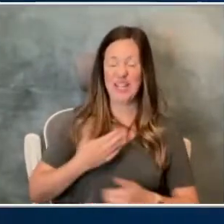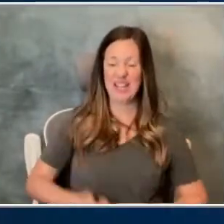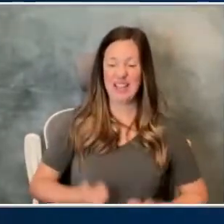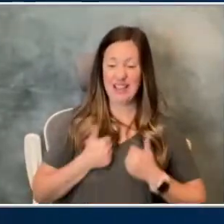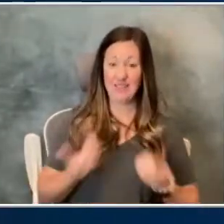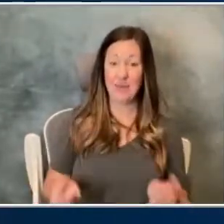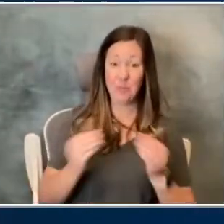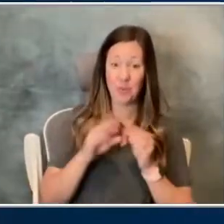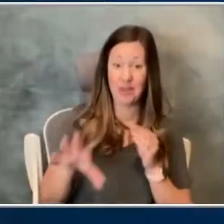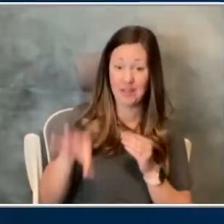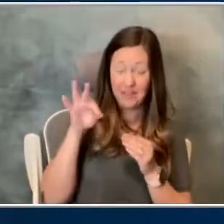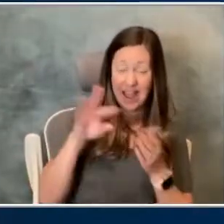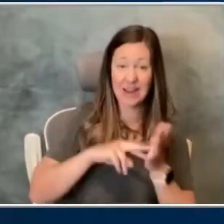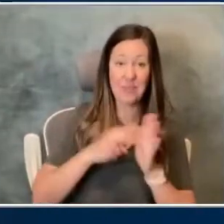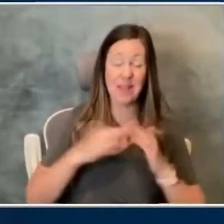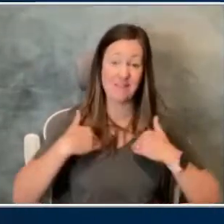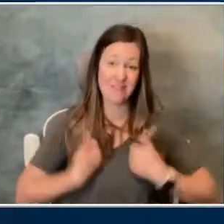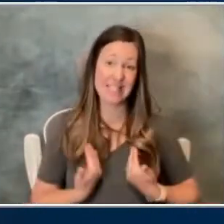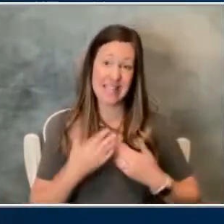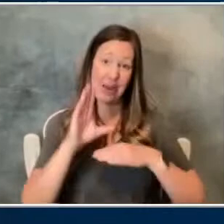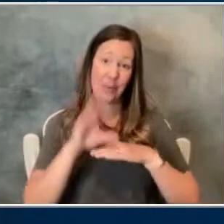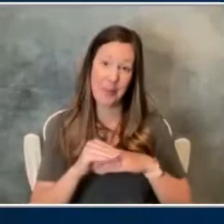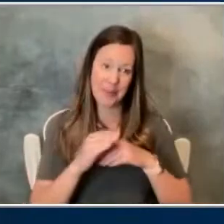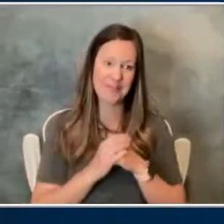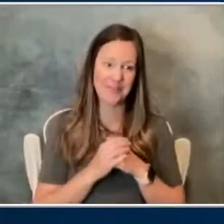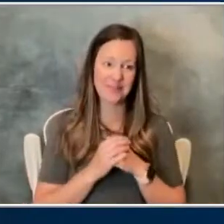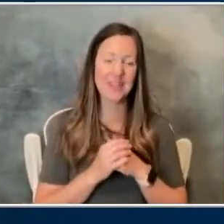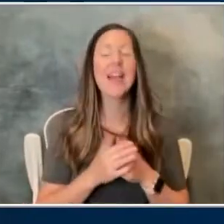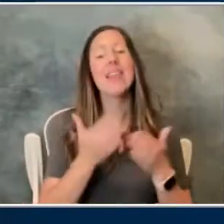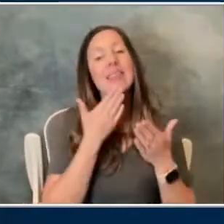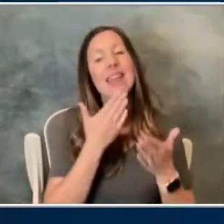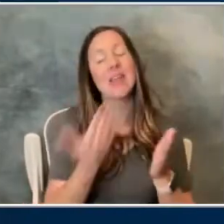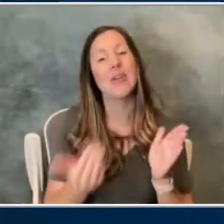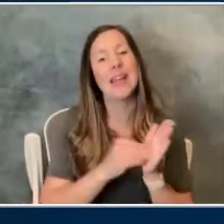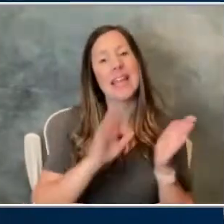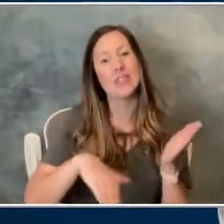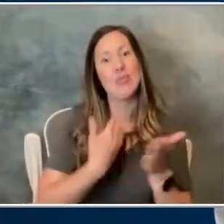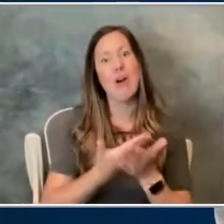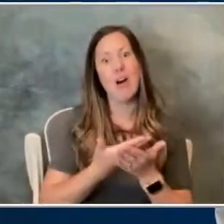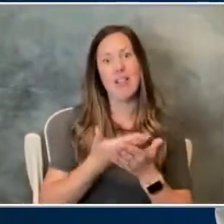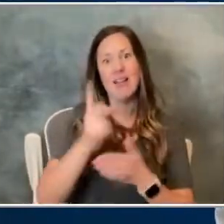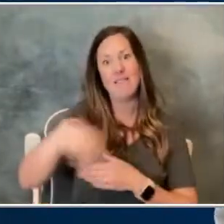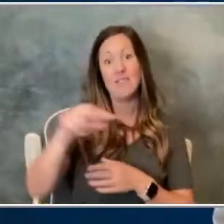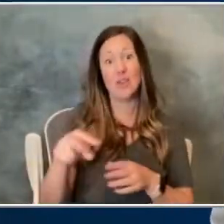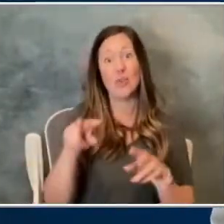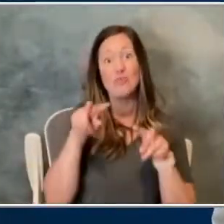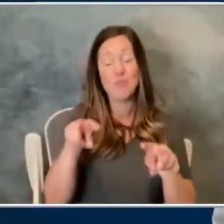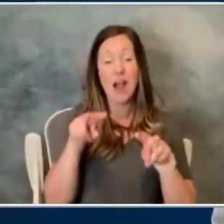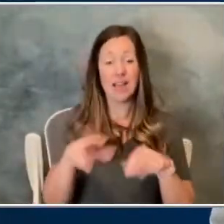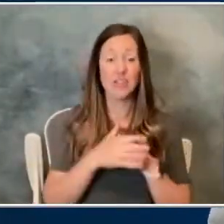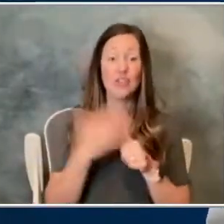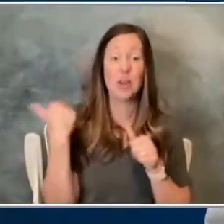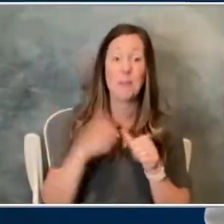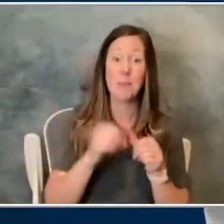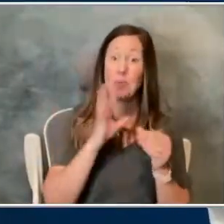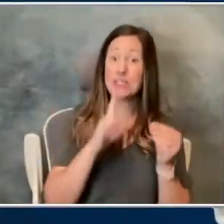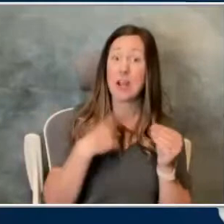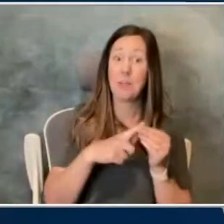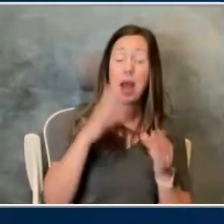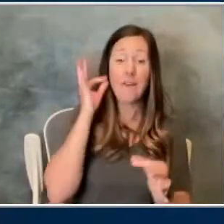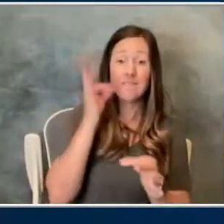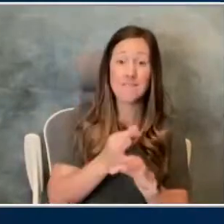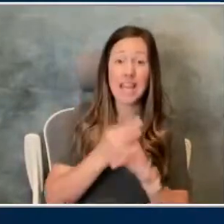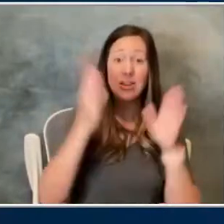the less fatigued we can be. Hey, thanks again to all of our guests. Remember that we always talk about in this program, that combination of faith, hope, and